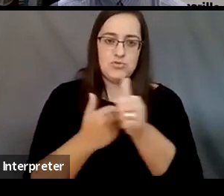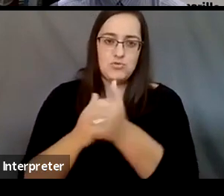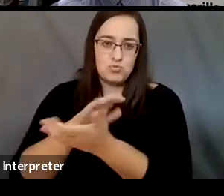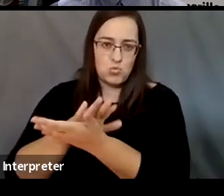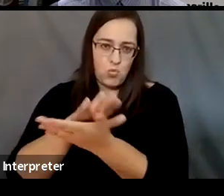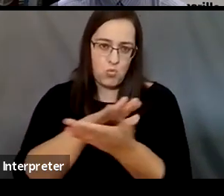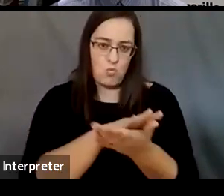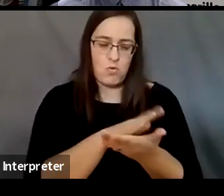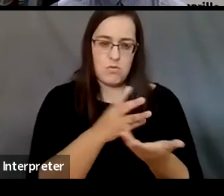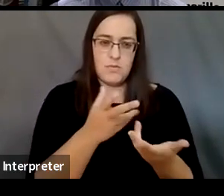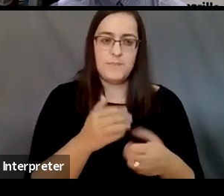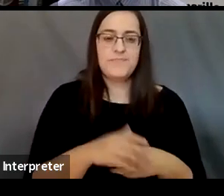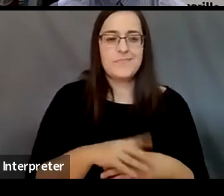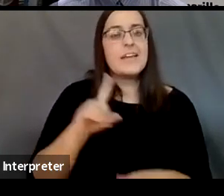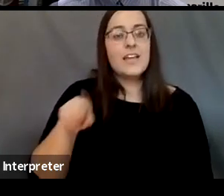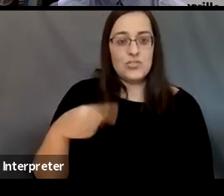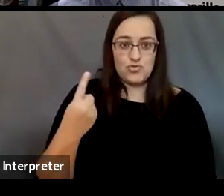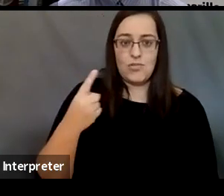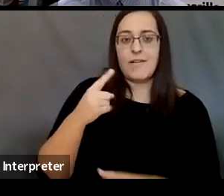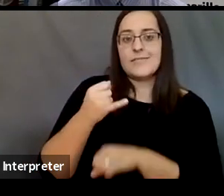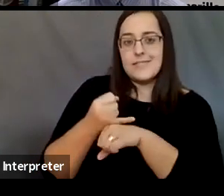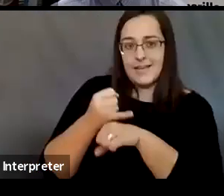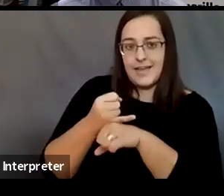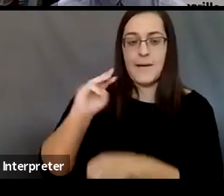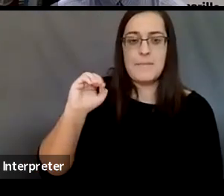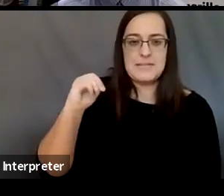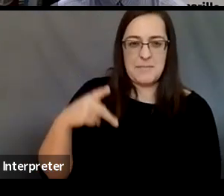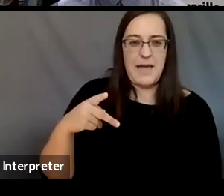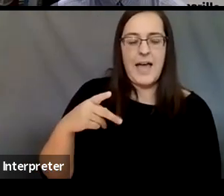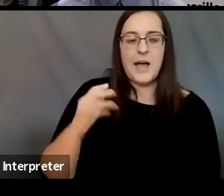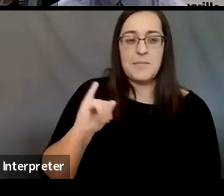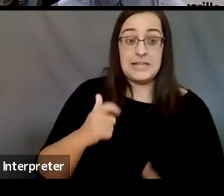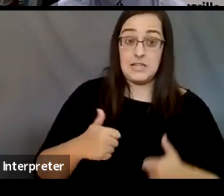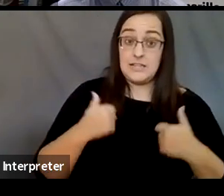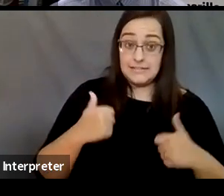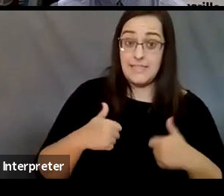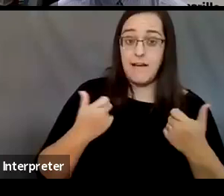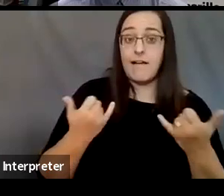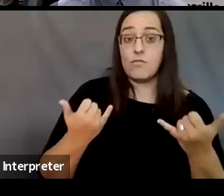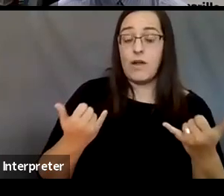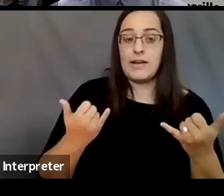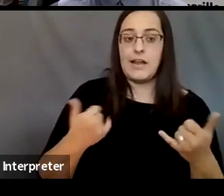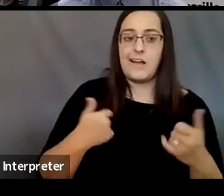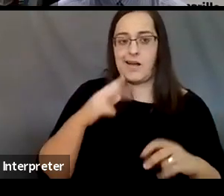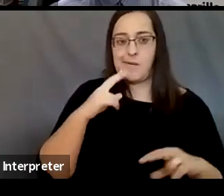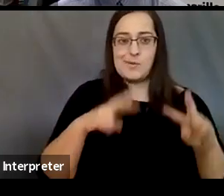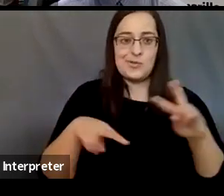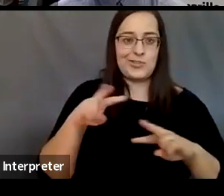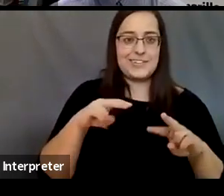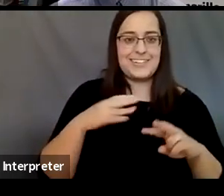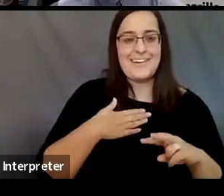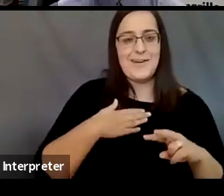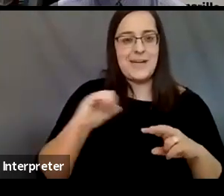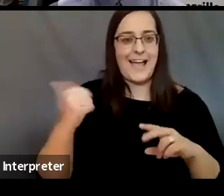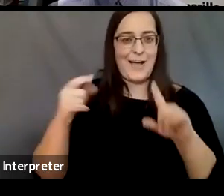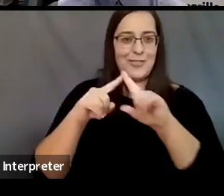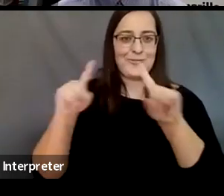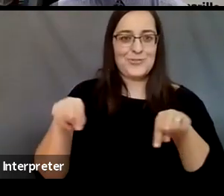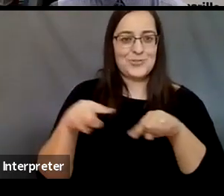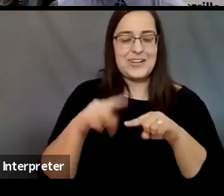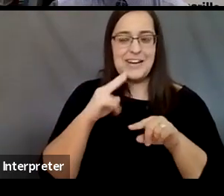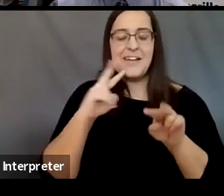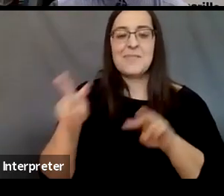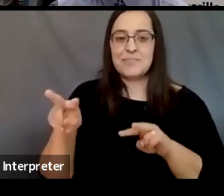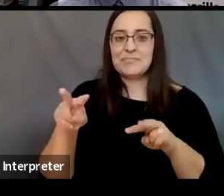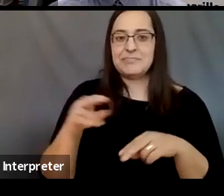cases? It's just the campus map, and it's live right now. In fact, I'm looking at it on my other screen, so